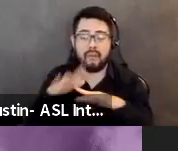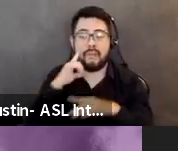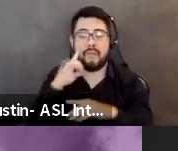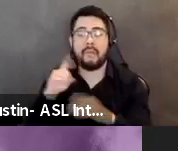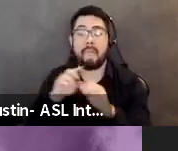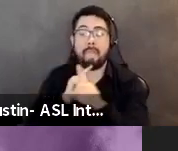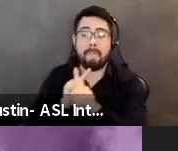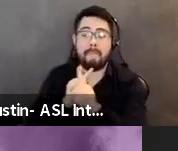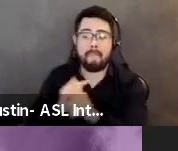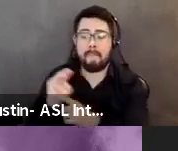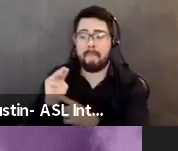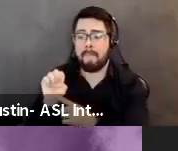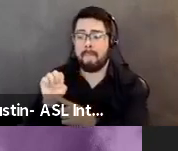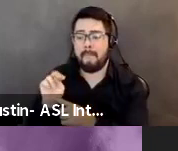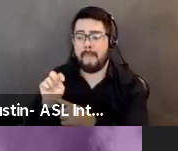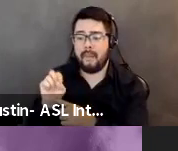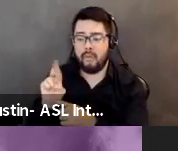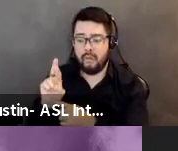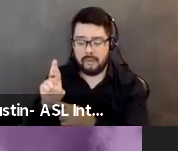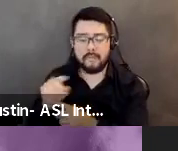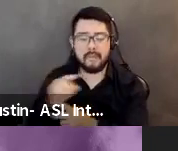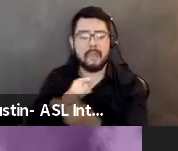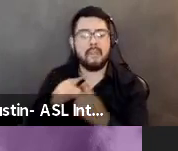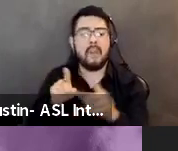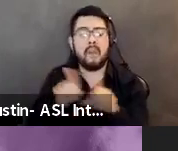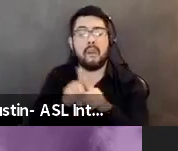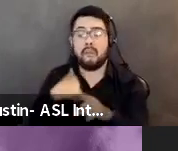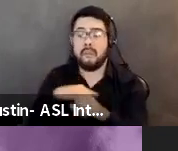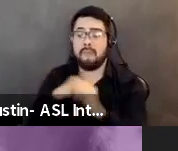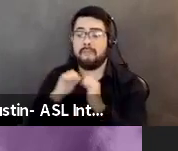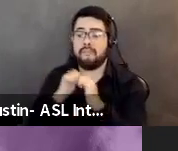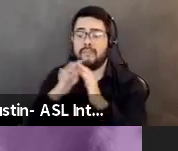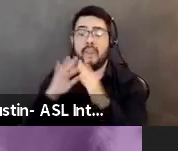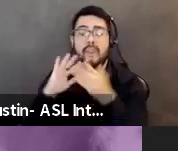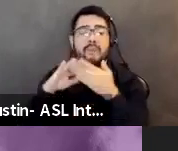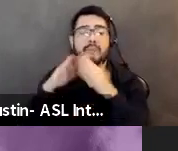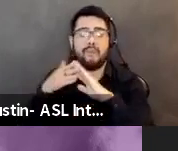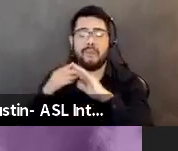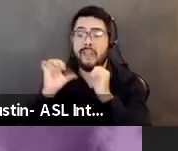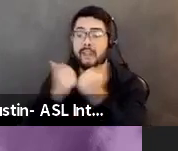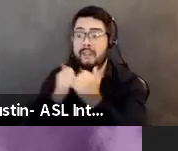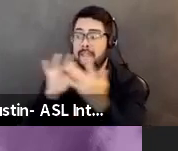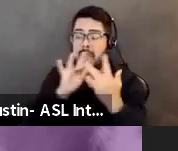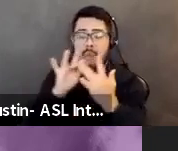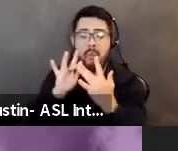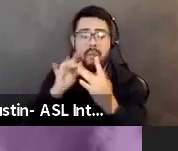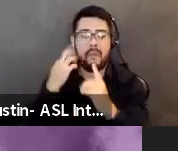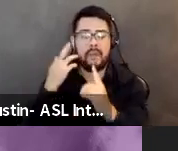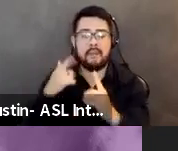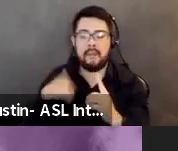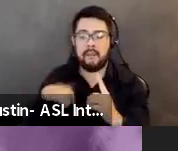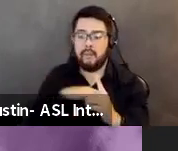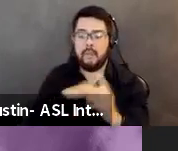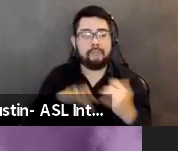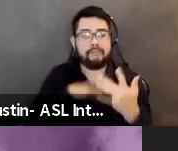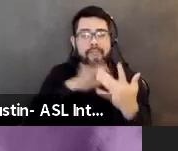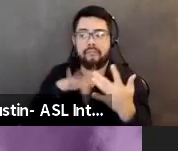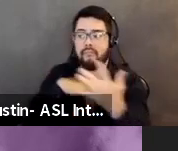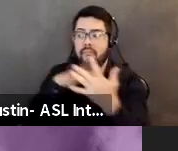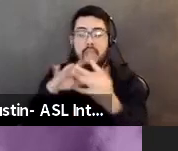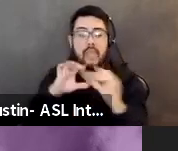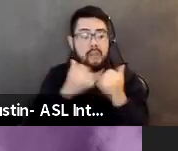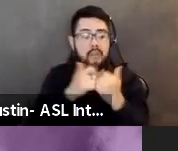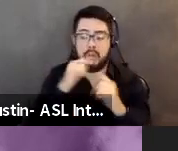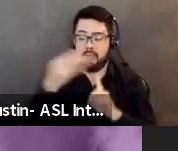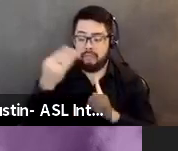we're building a agency network a community partner network to help our schools connect to agencies that can provide supports and resources and vice